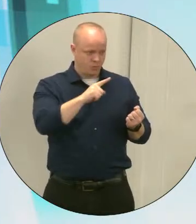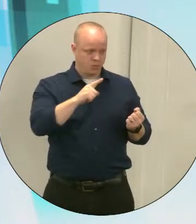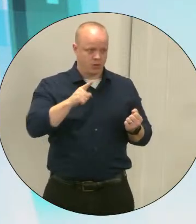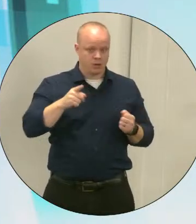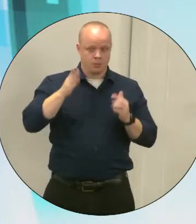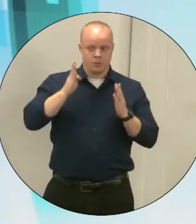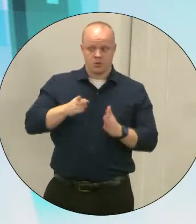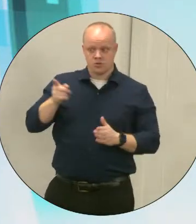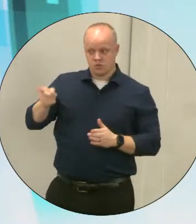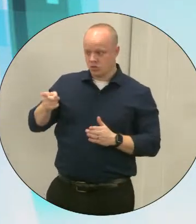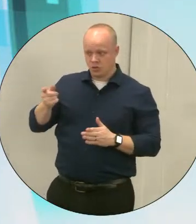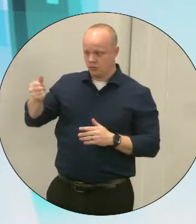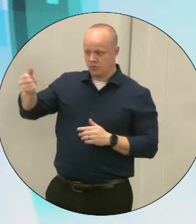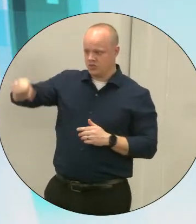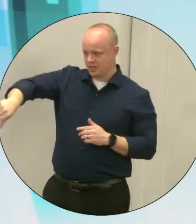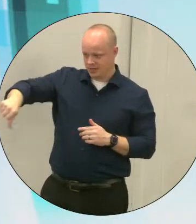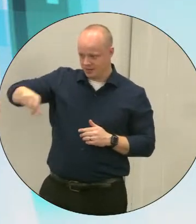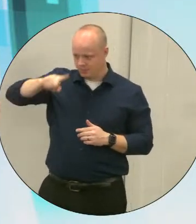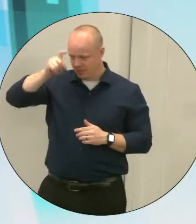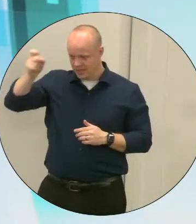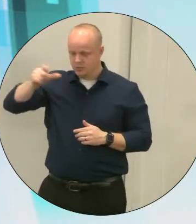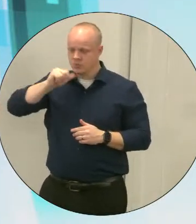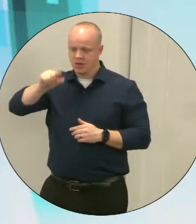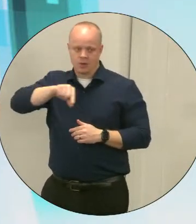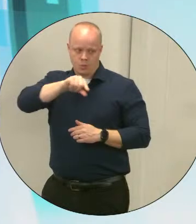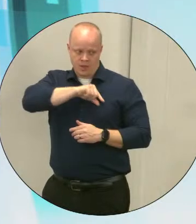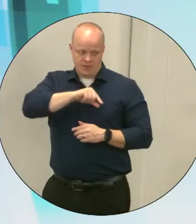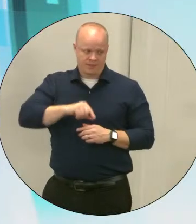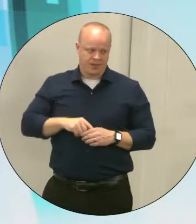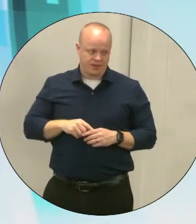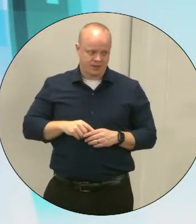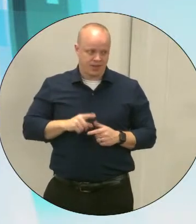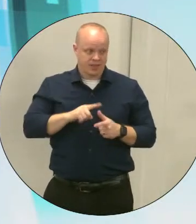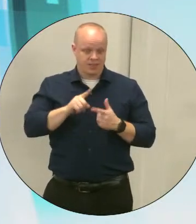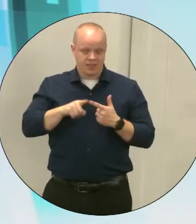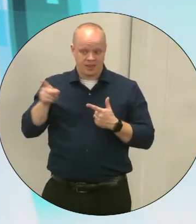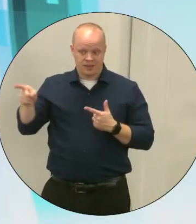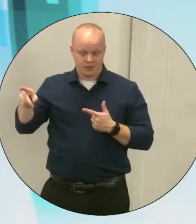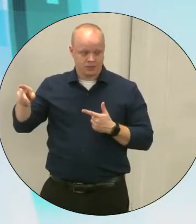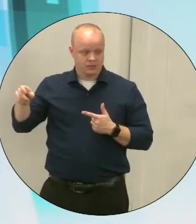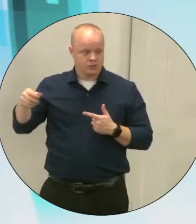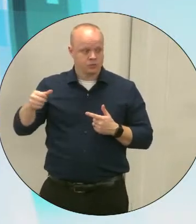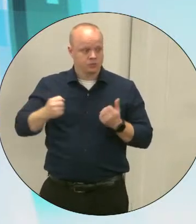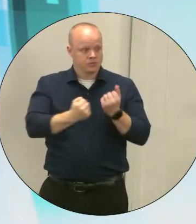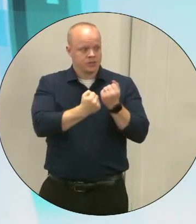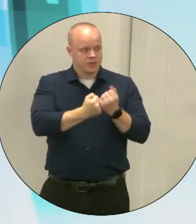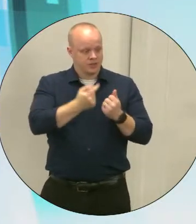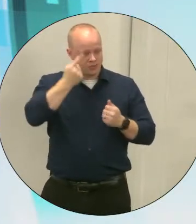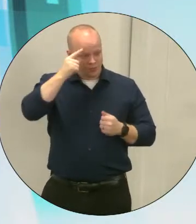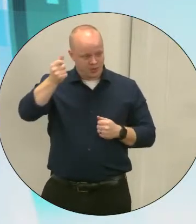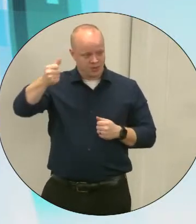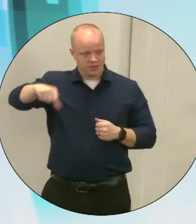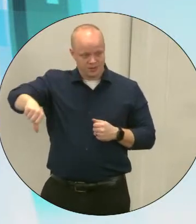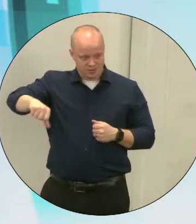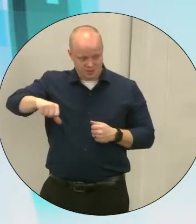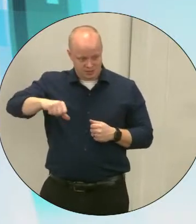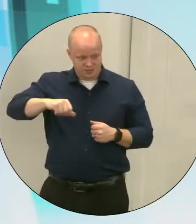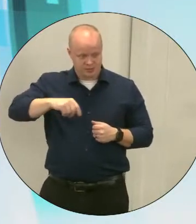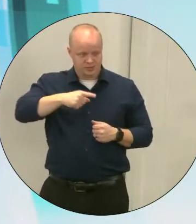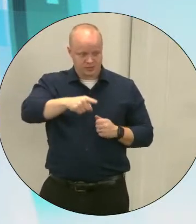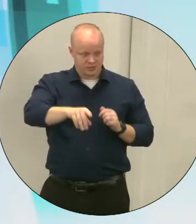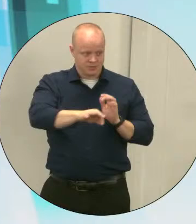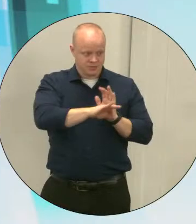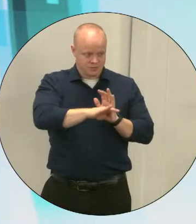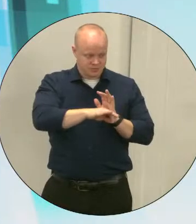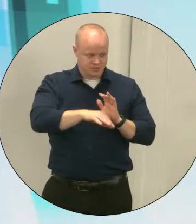candidate that you soundly rejected because he wasn't qualified. And then he went on to advocate for the rejection of the candidate that you